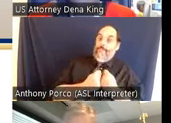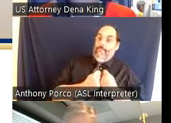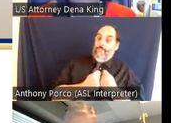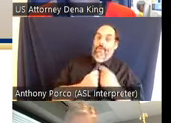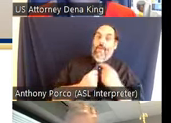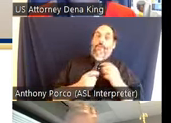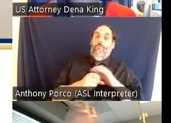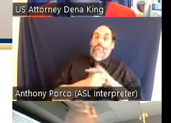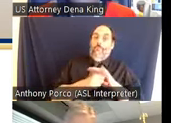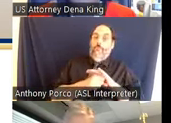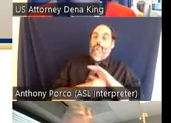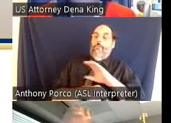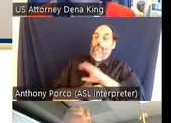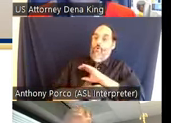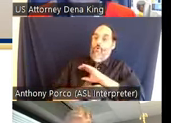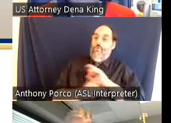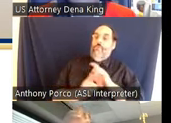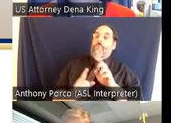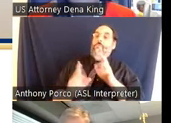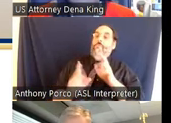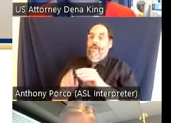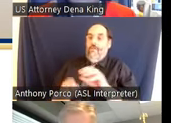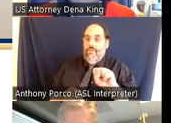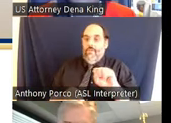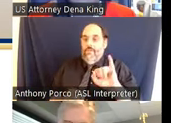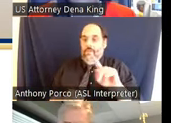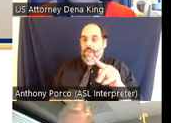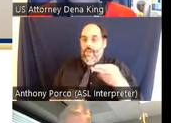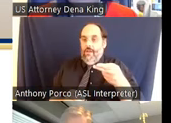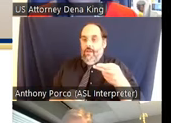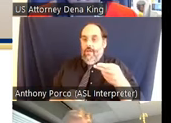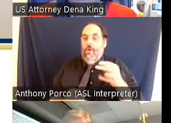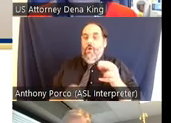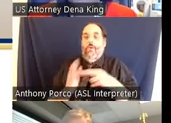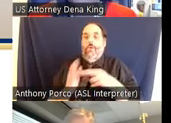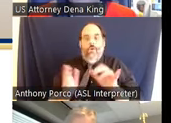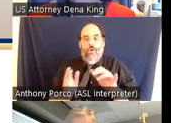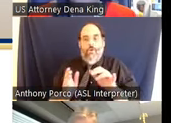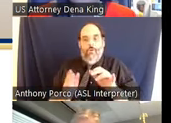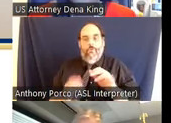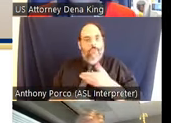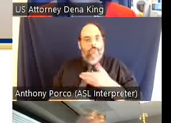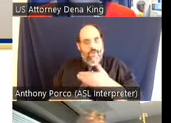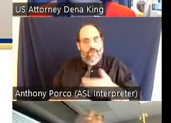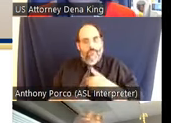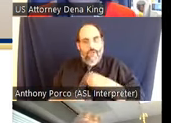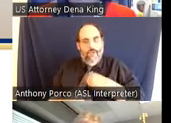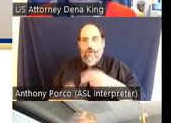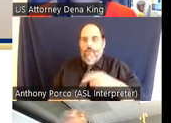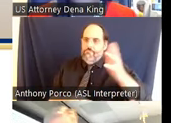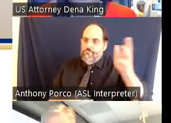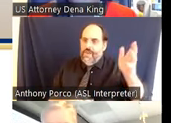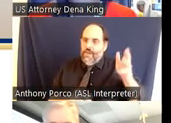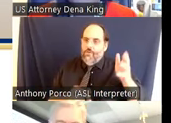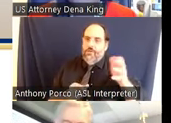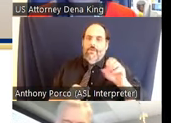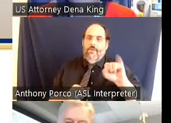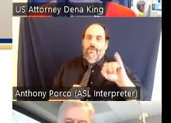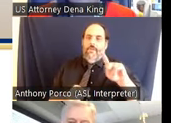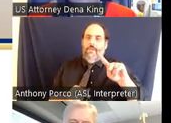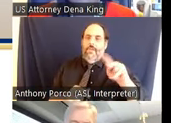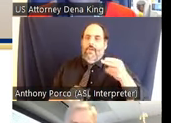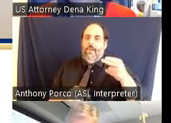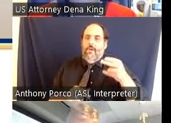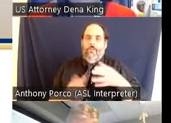law enforcement met with Sikh representatives. This led to me being invited to address the broader Sikh community at the